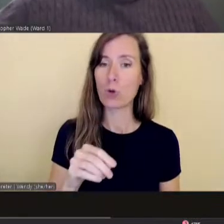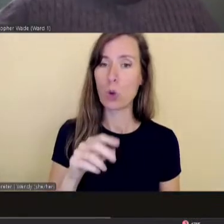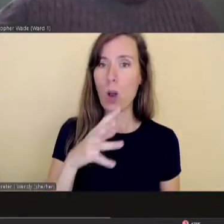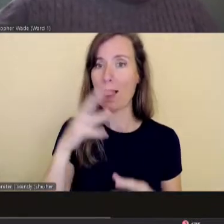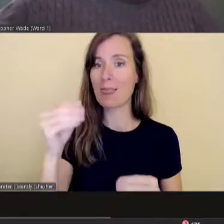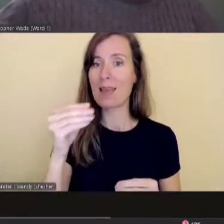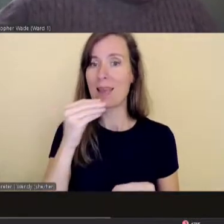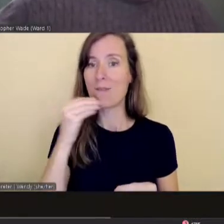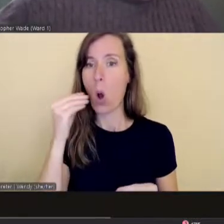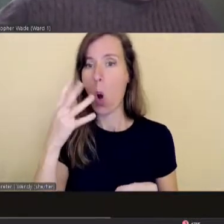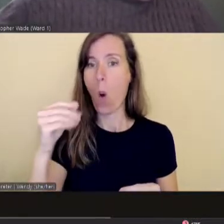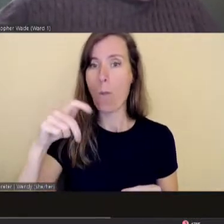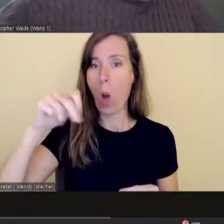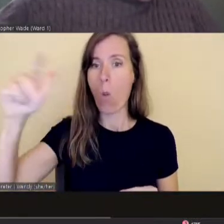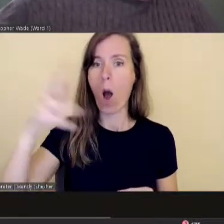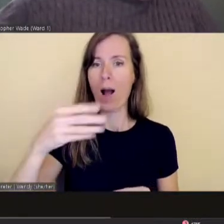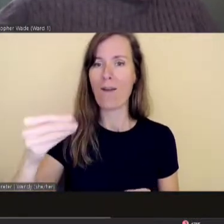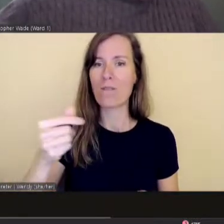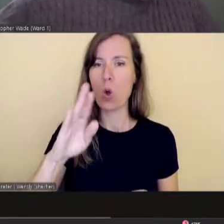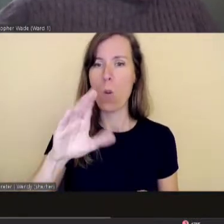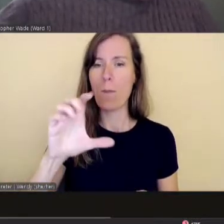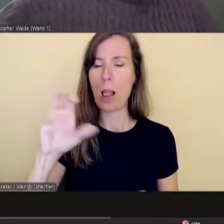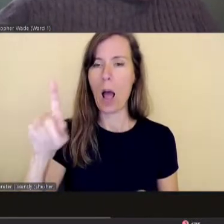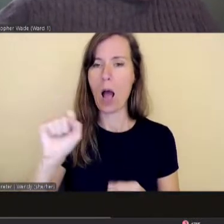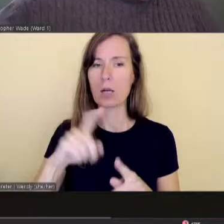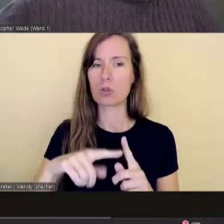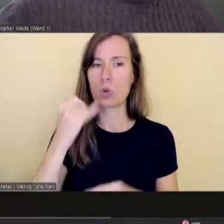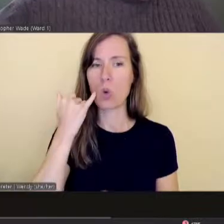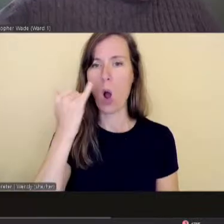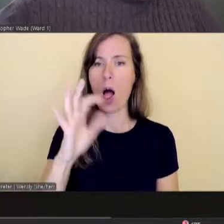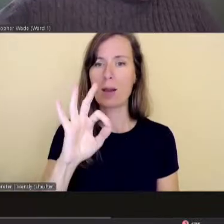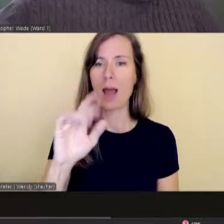make sure that we're doing what we got to do moving forward.